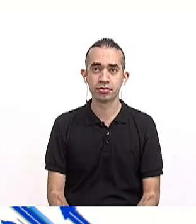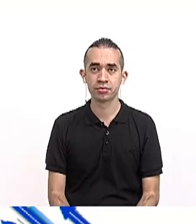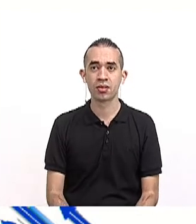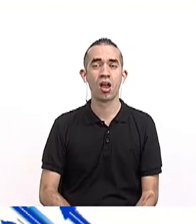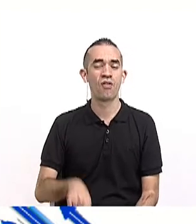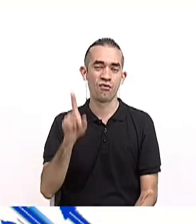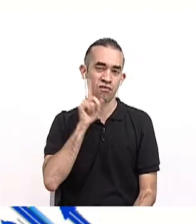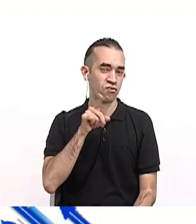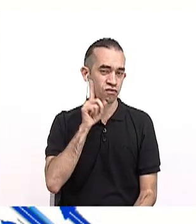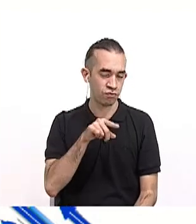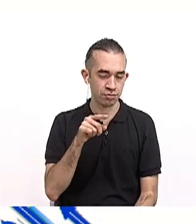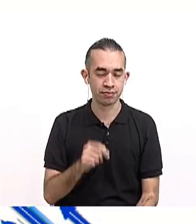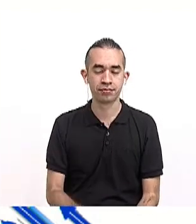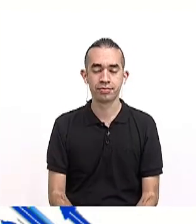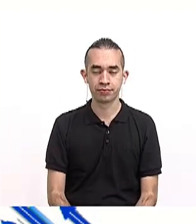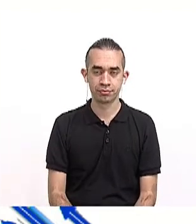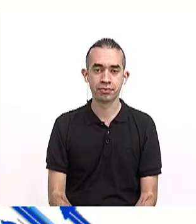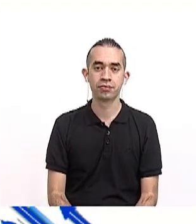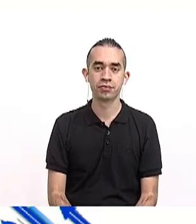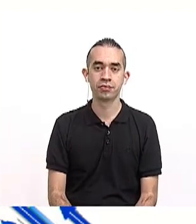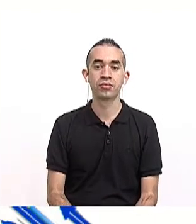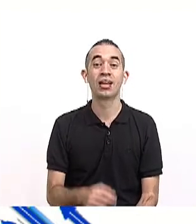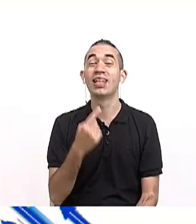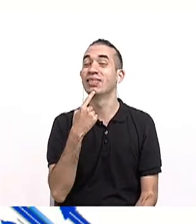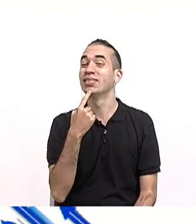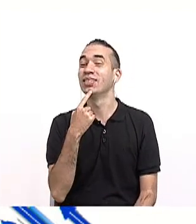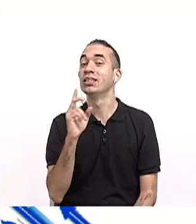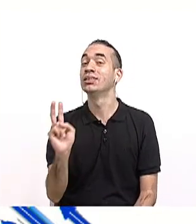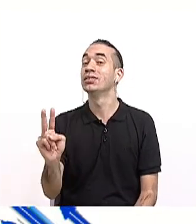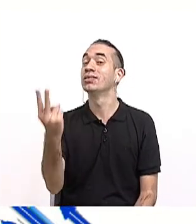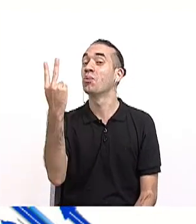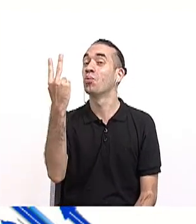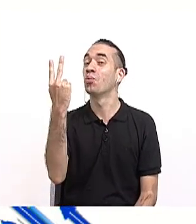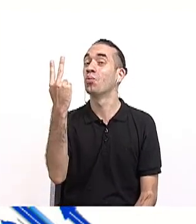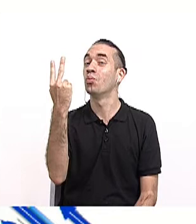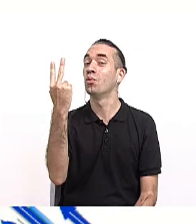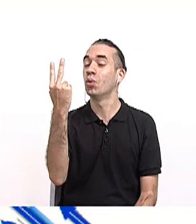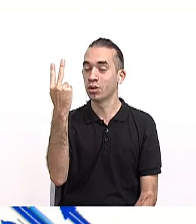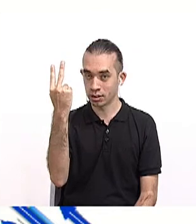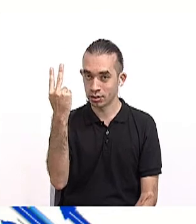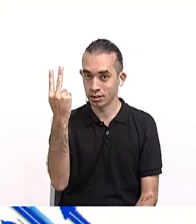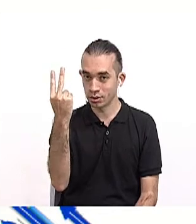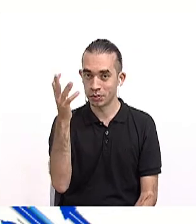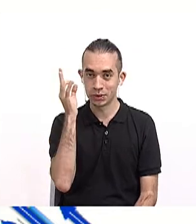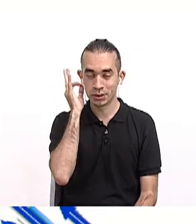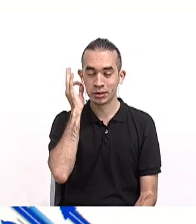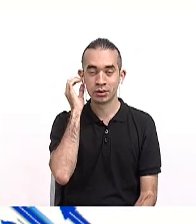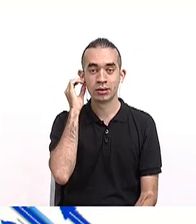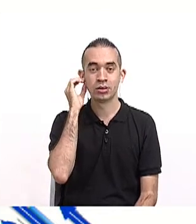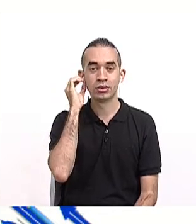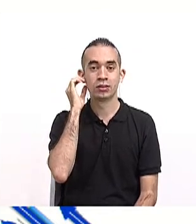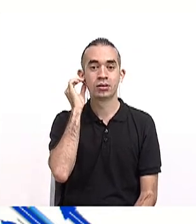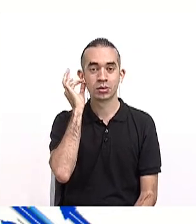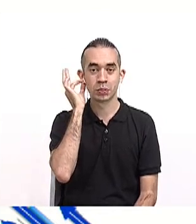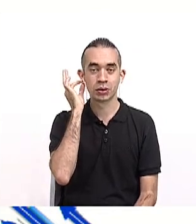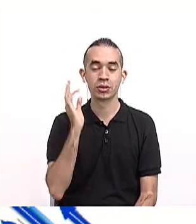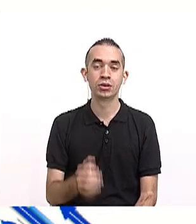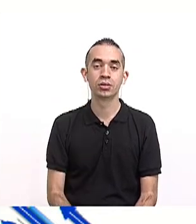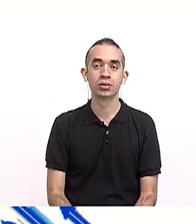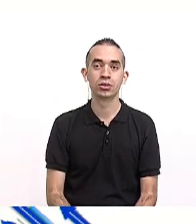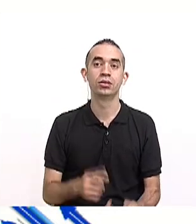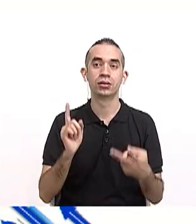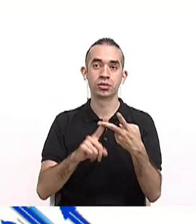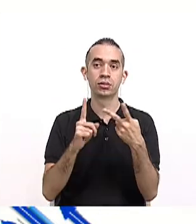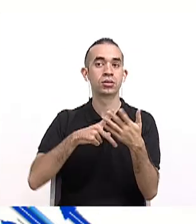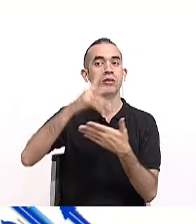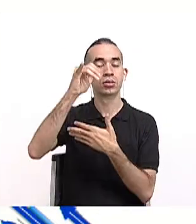is false. Okay, it says that she was the second woman. Now, the project was carried